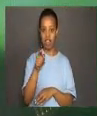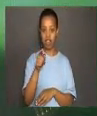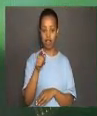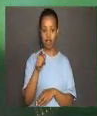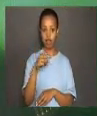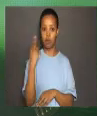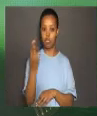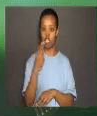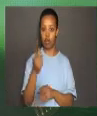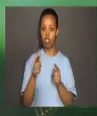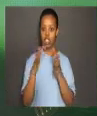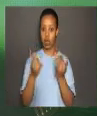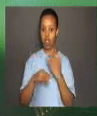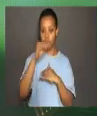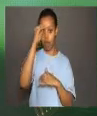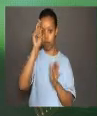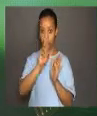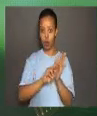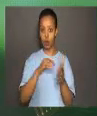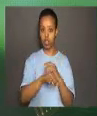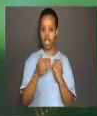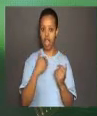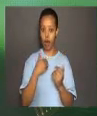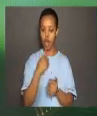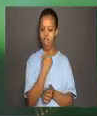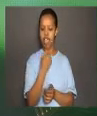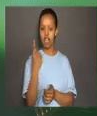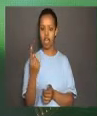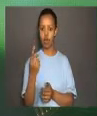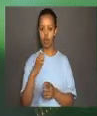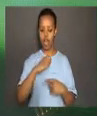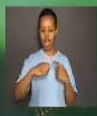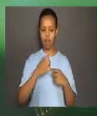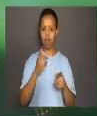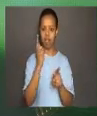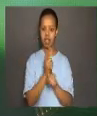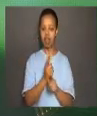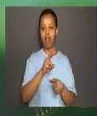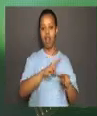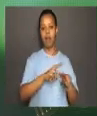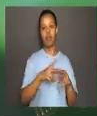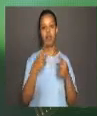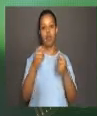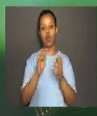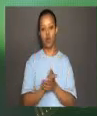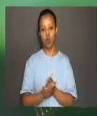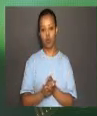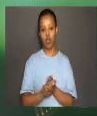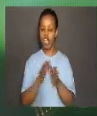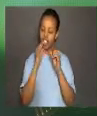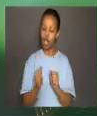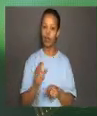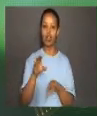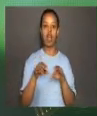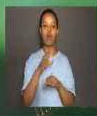use what you have learned in this unit to label each element correctly. Do your best,